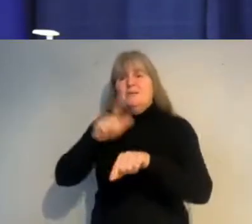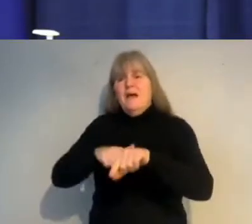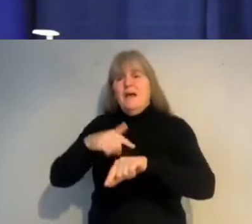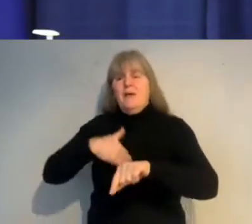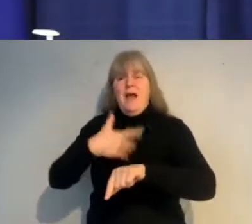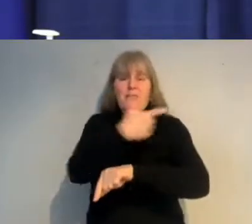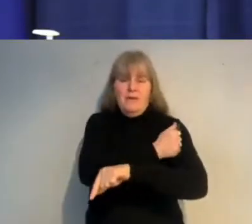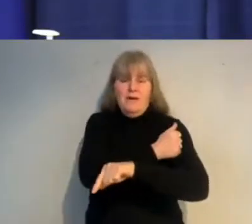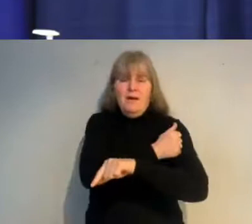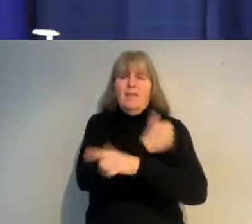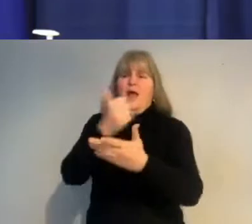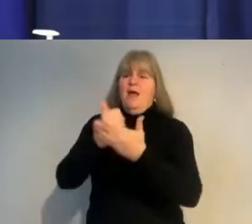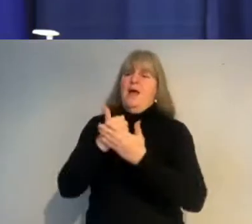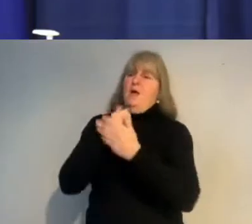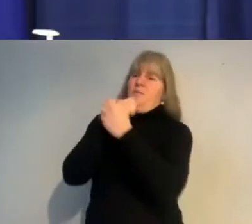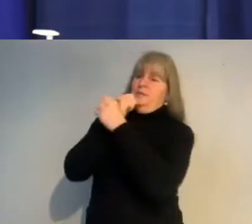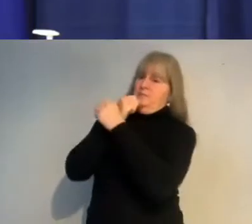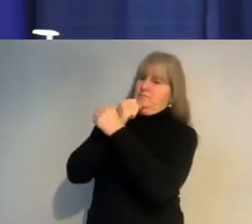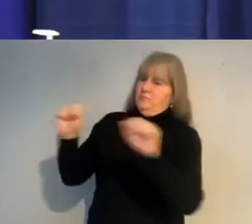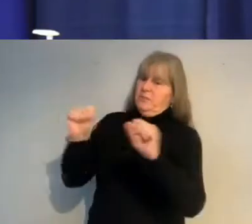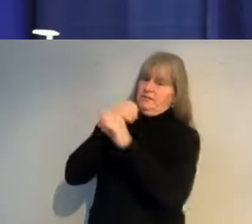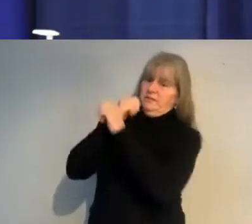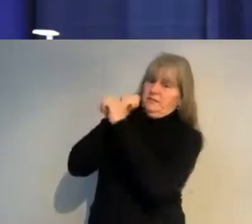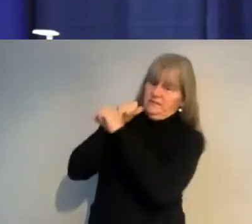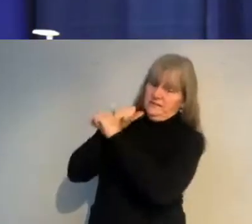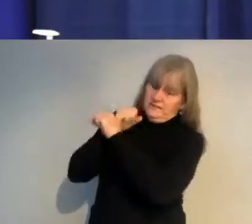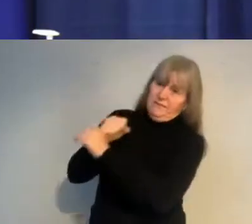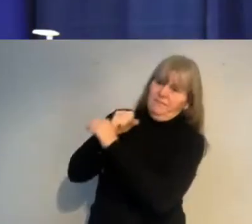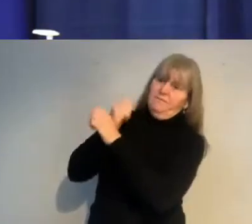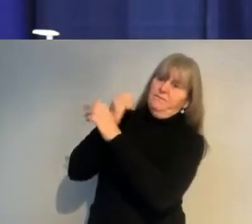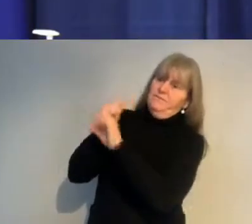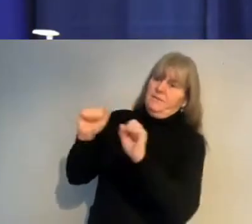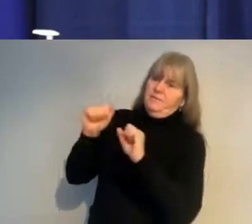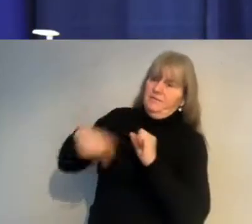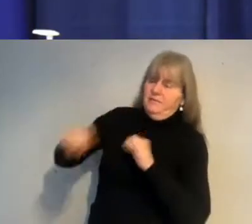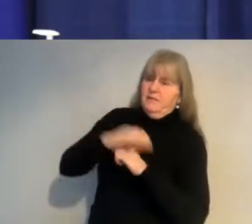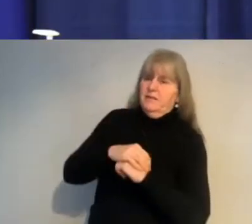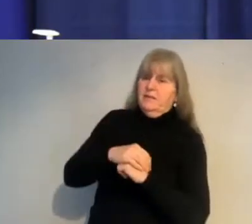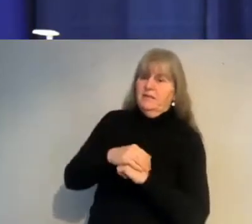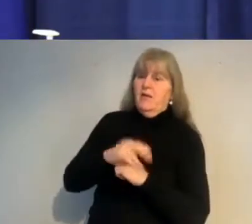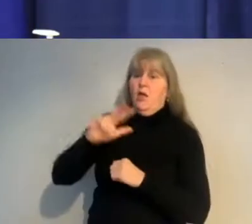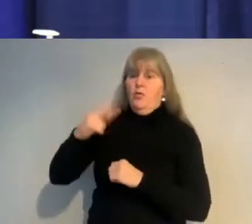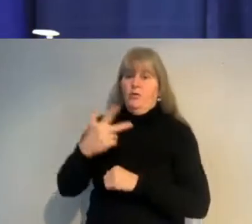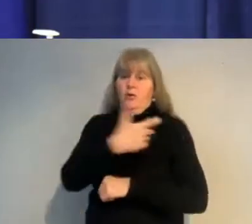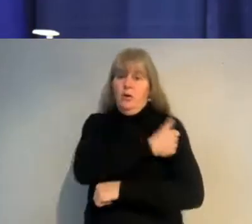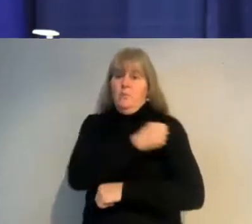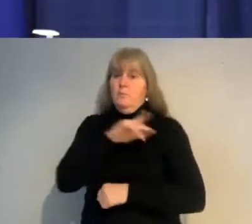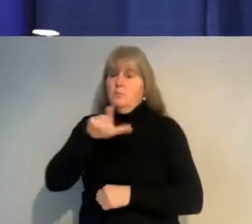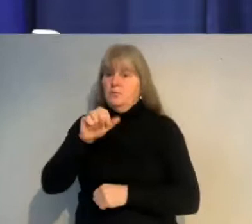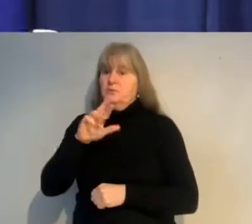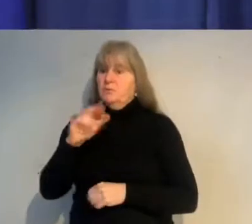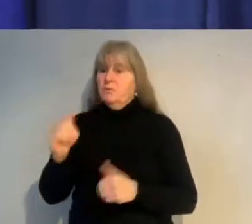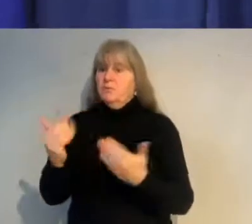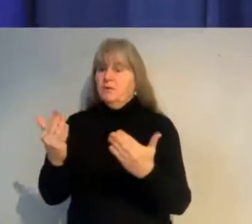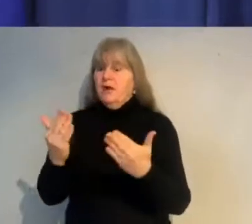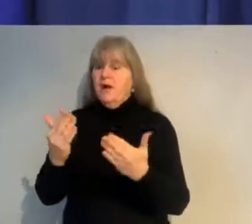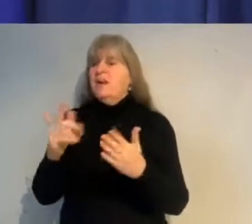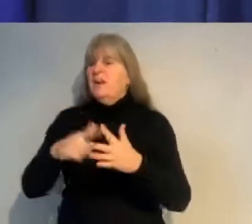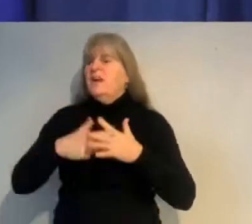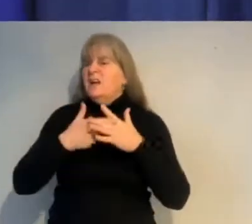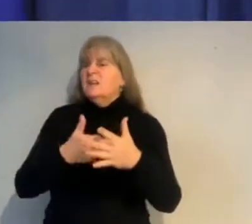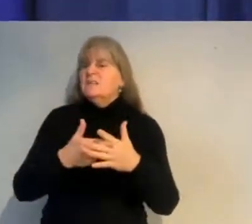safe. We are now into the booster shots. We began rolling these out to the most vulnerable Yukoners in September,